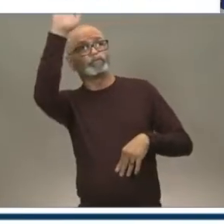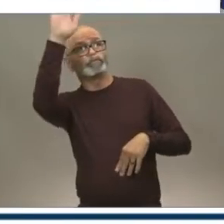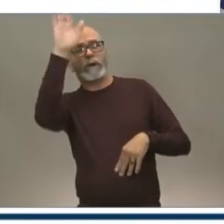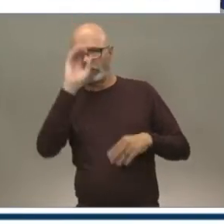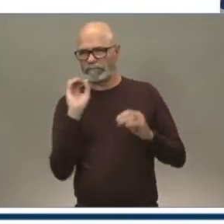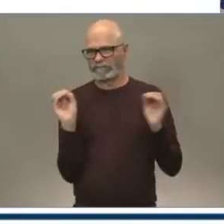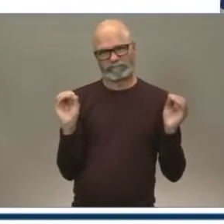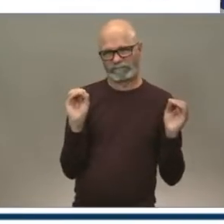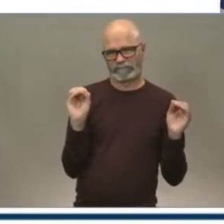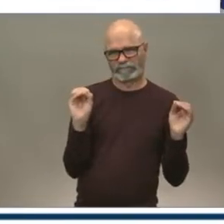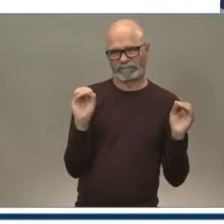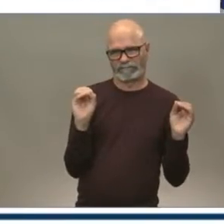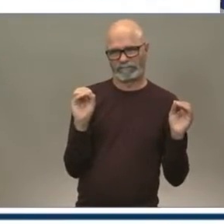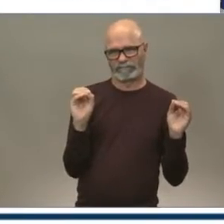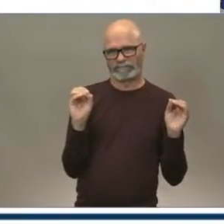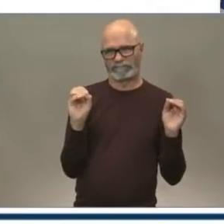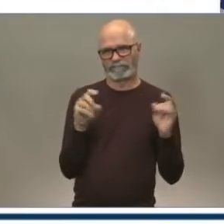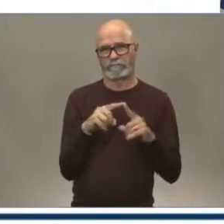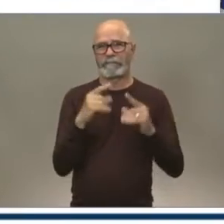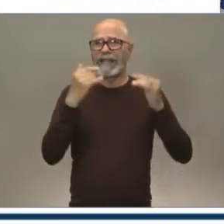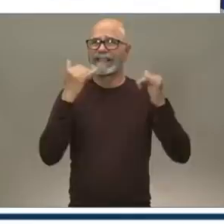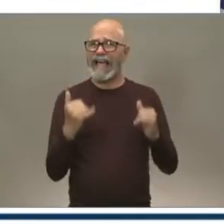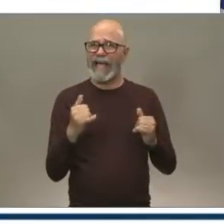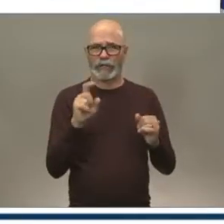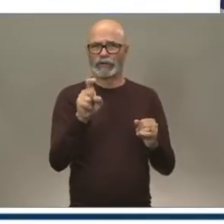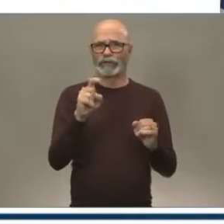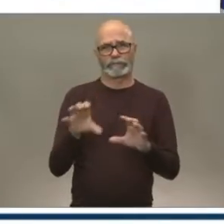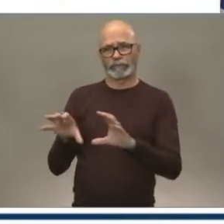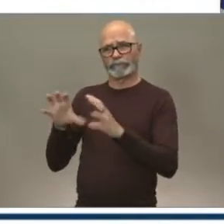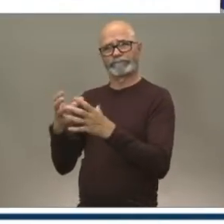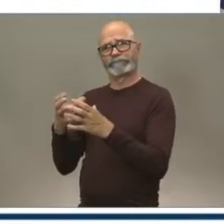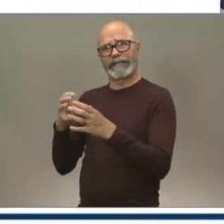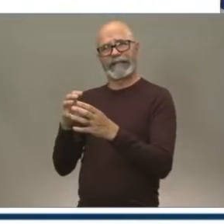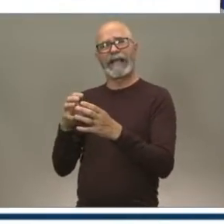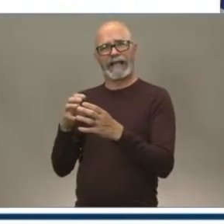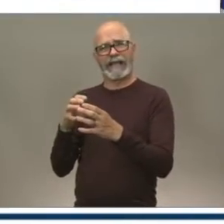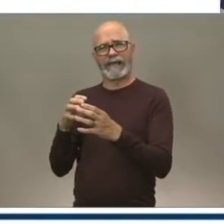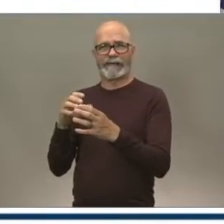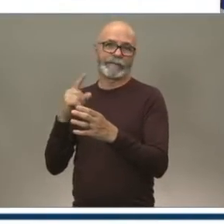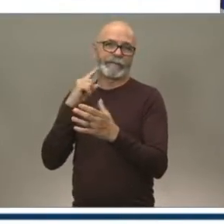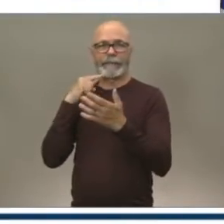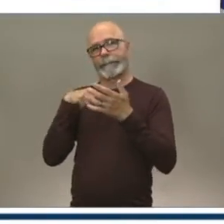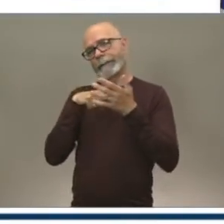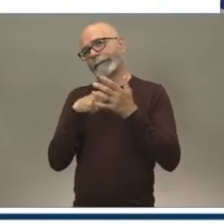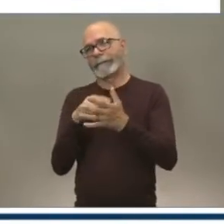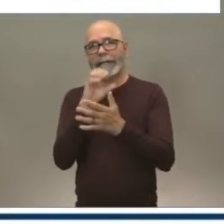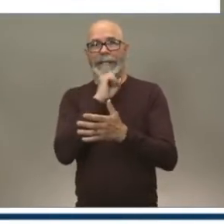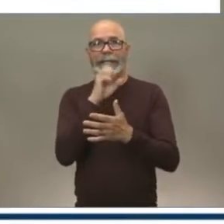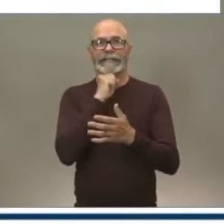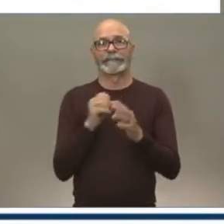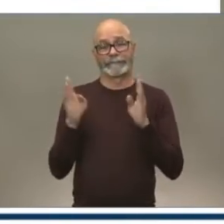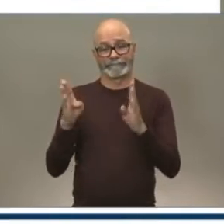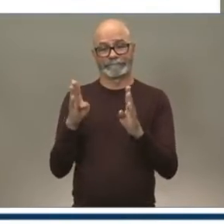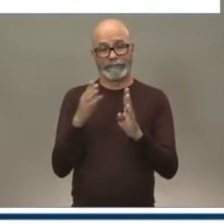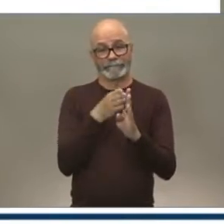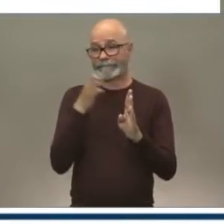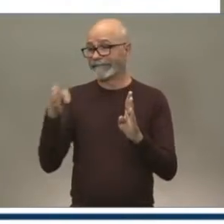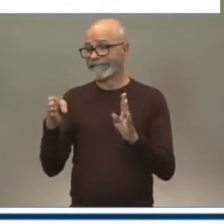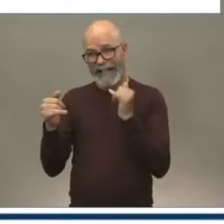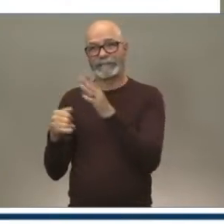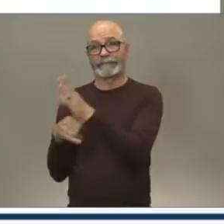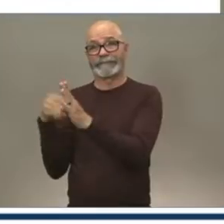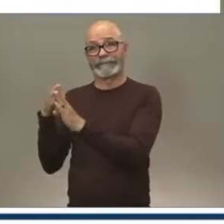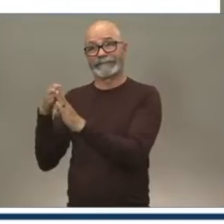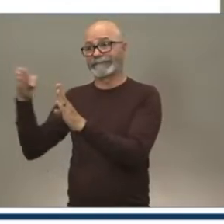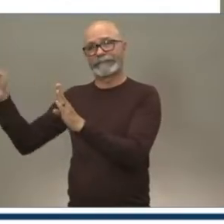we supposed to have the next age cohort announced about right now? So where does that stand? So we don't have all the, because once